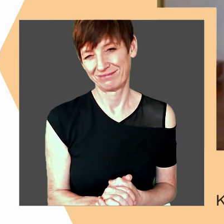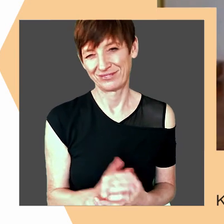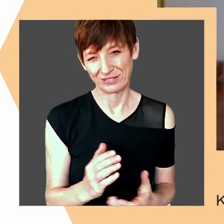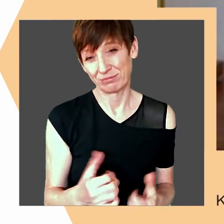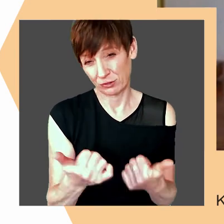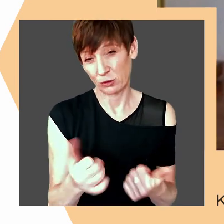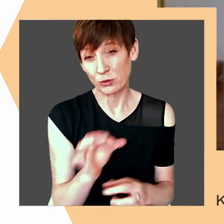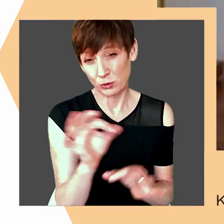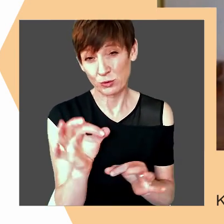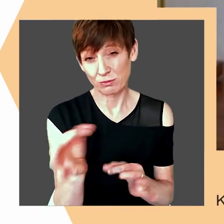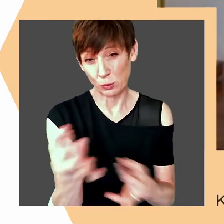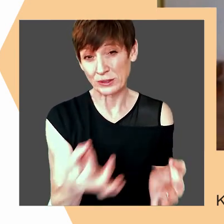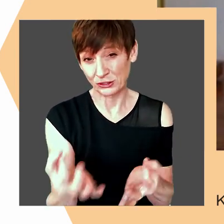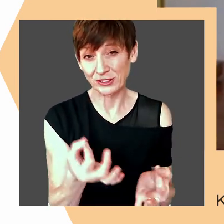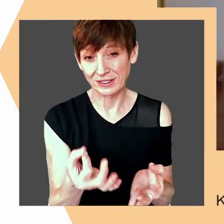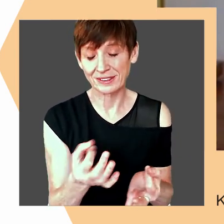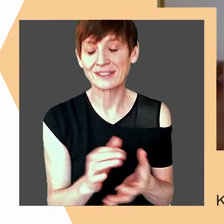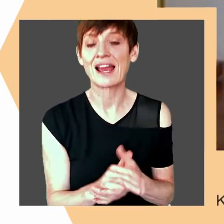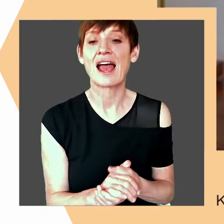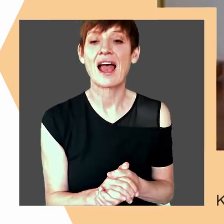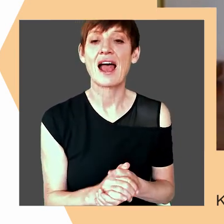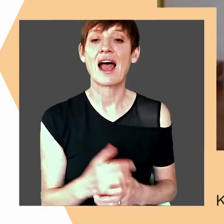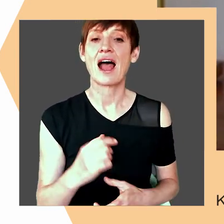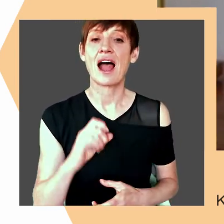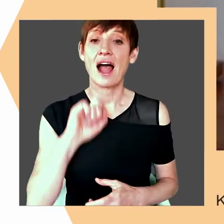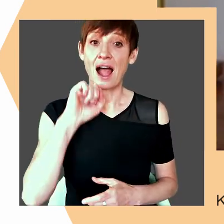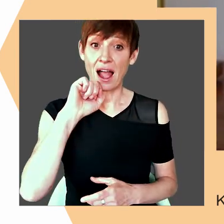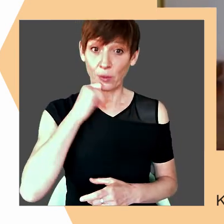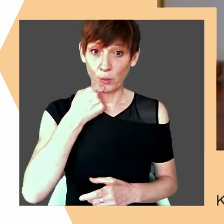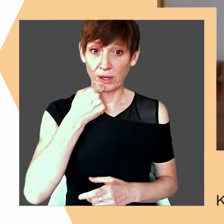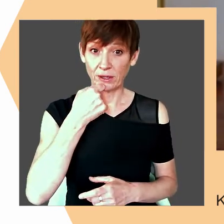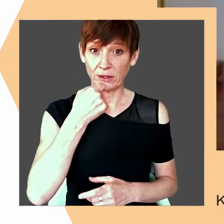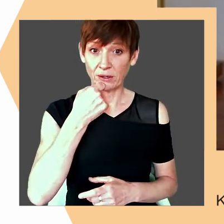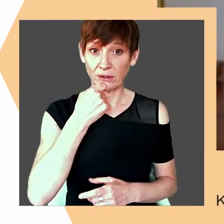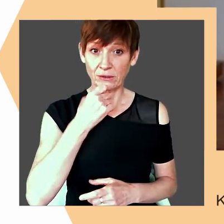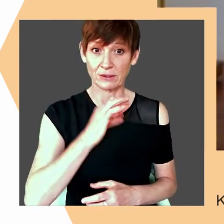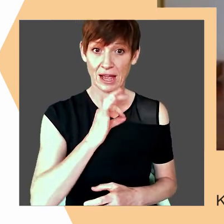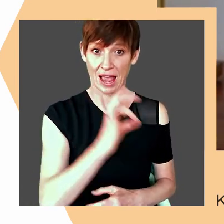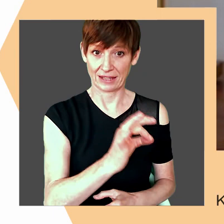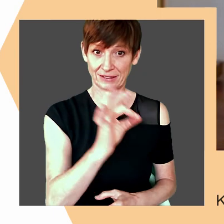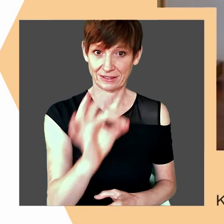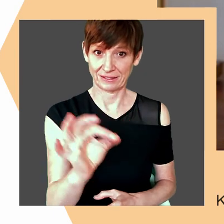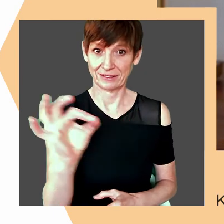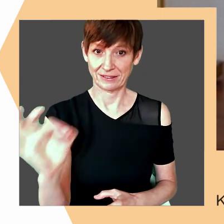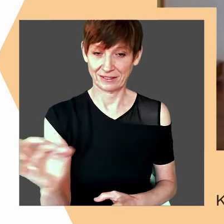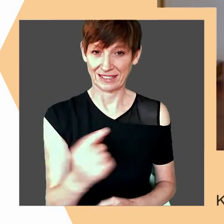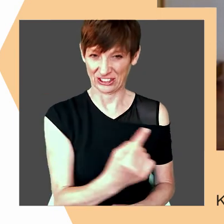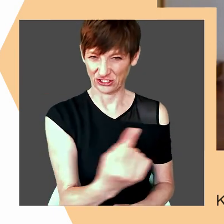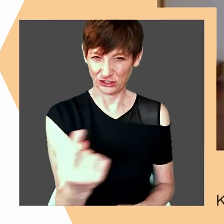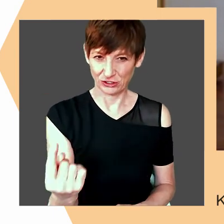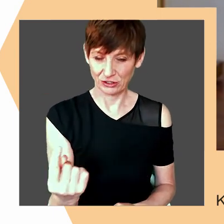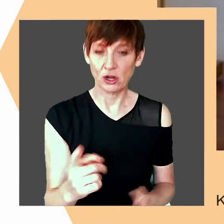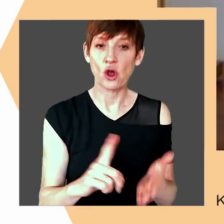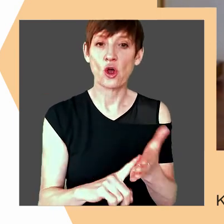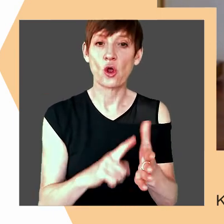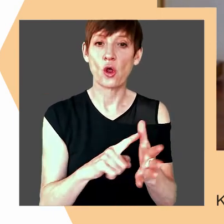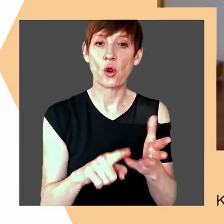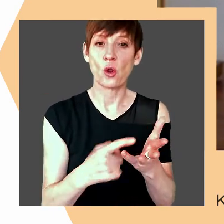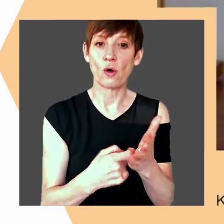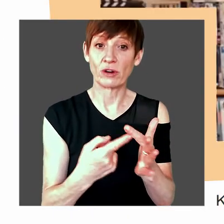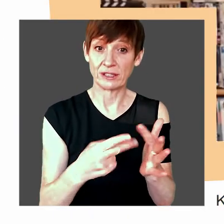they're really good questions. So I'm going to go round to you in turn with these. So Lauren, I'm going to start with